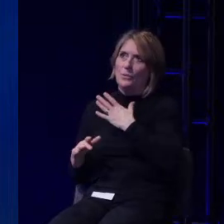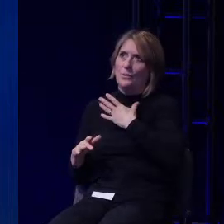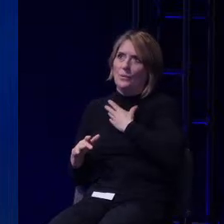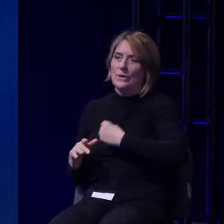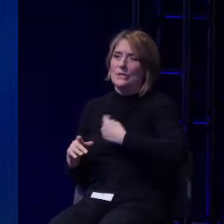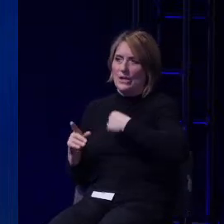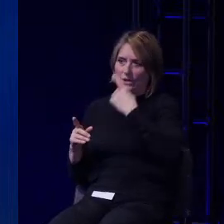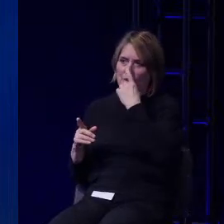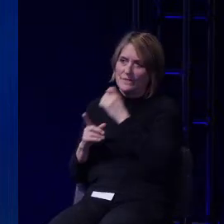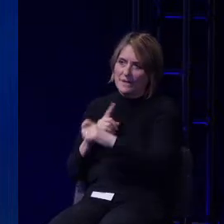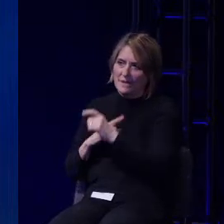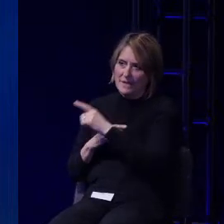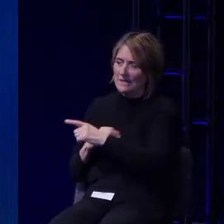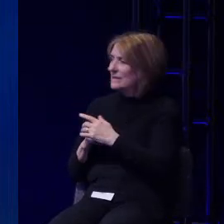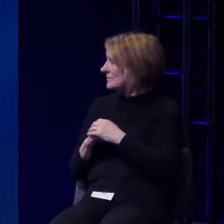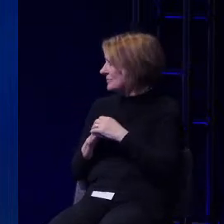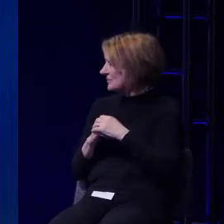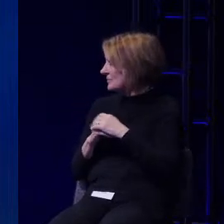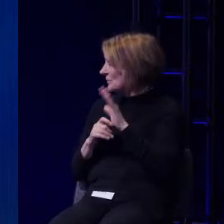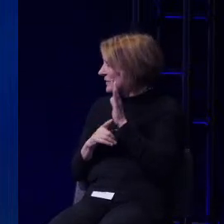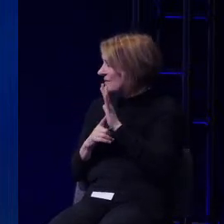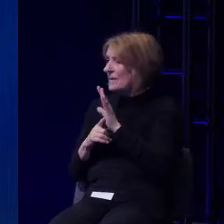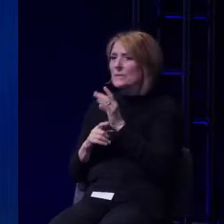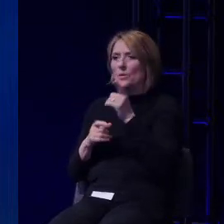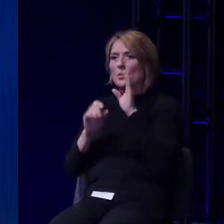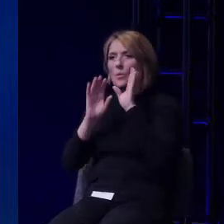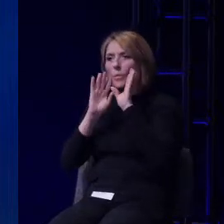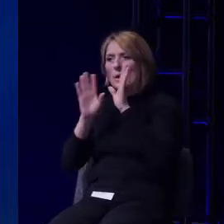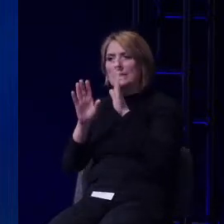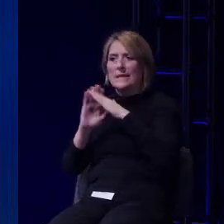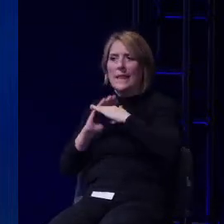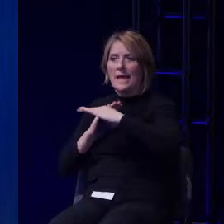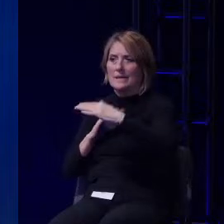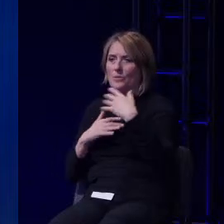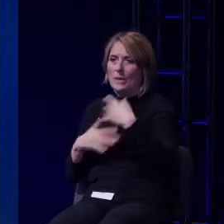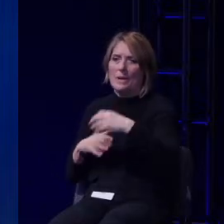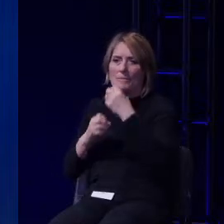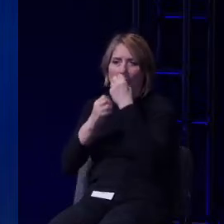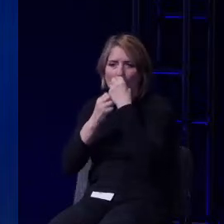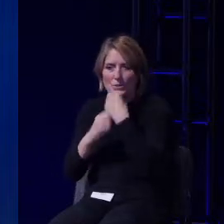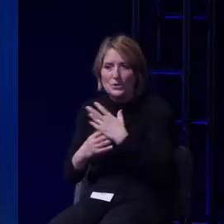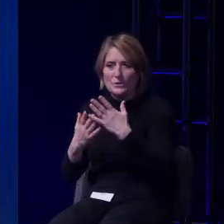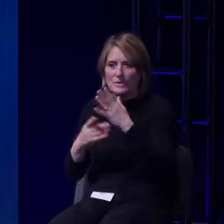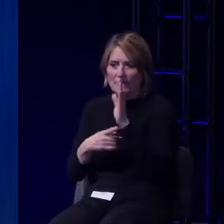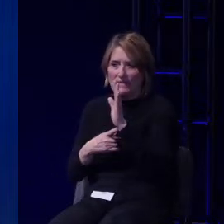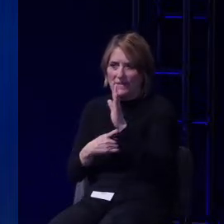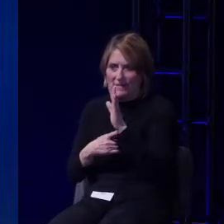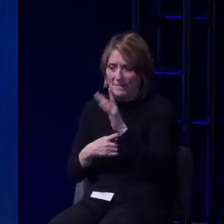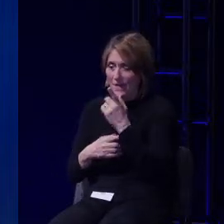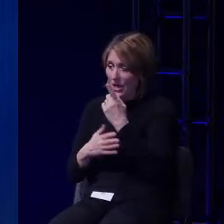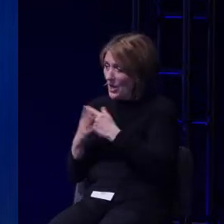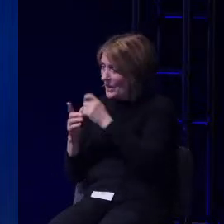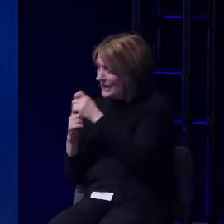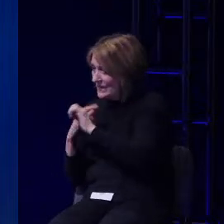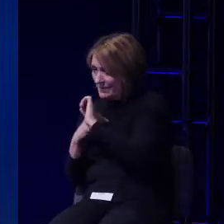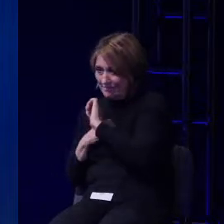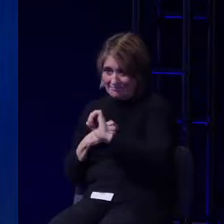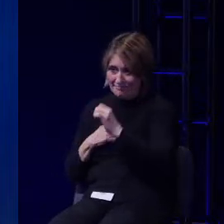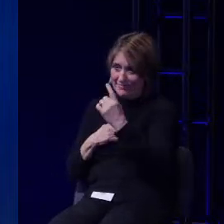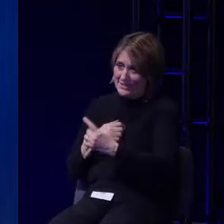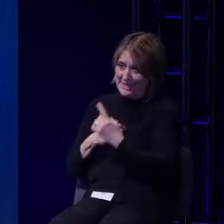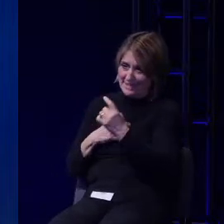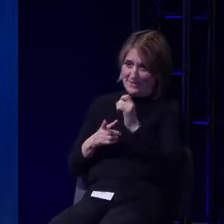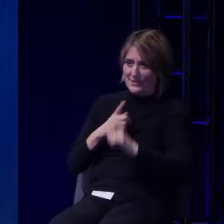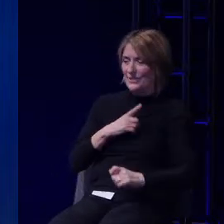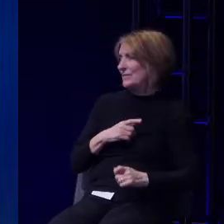did on what was the film? Wonderland. Wonderland. What beautiful film. What a Well, great. but I only did what you would have done.